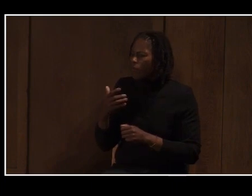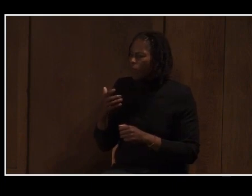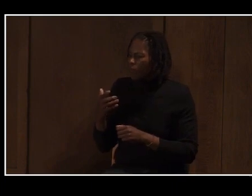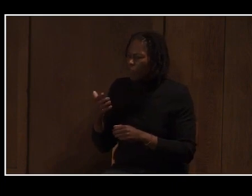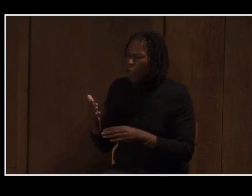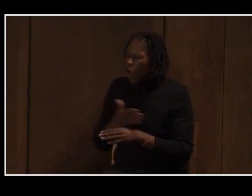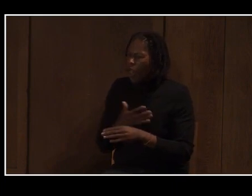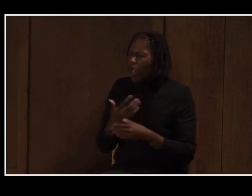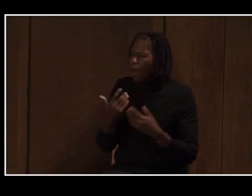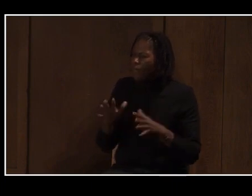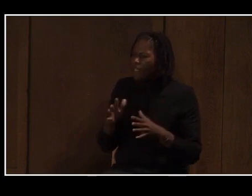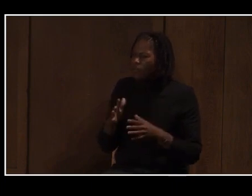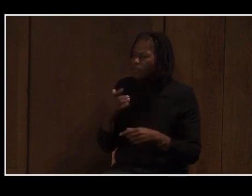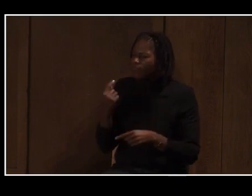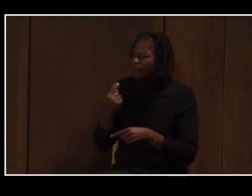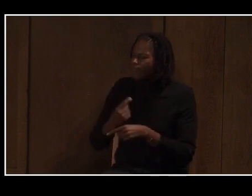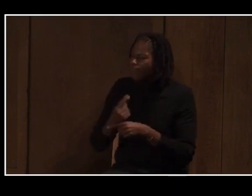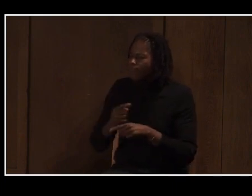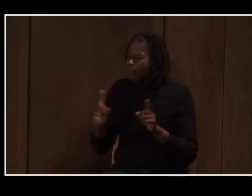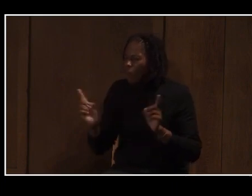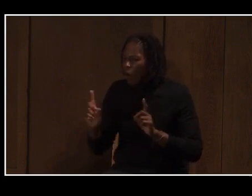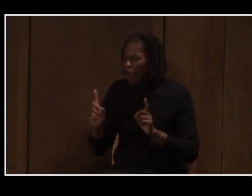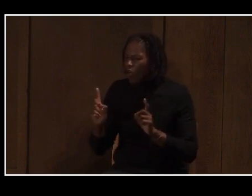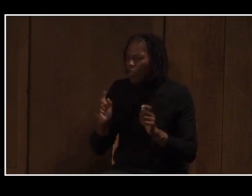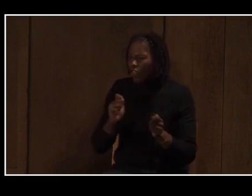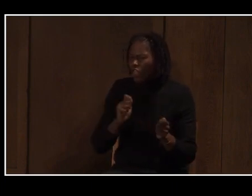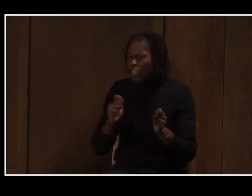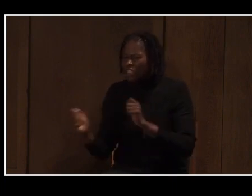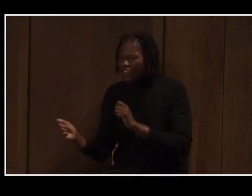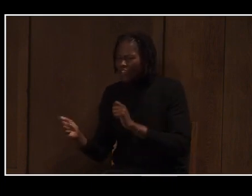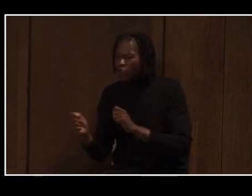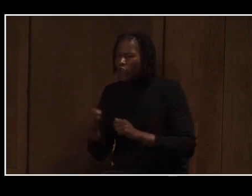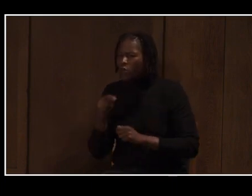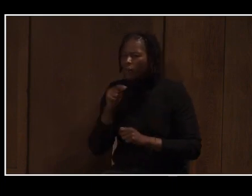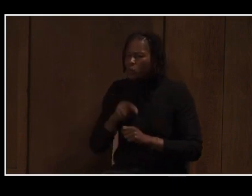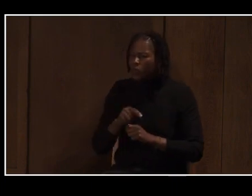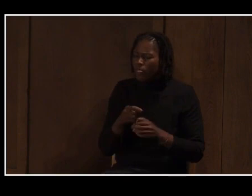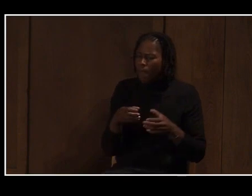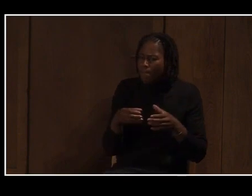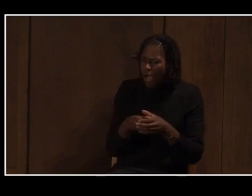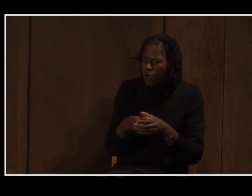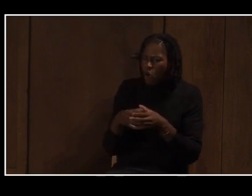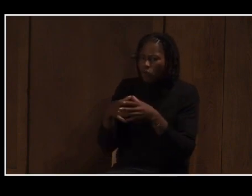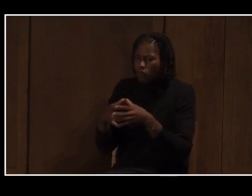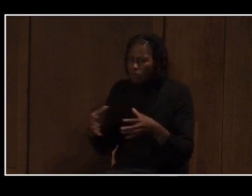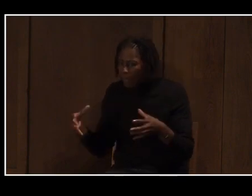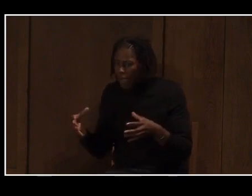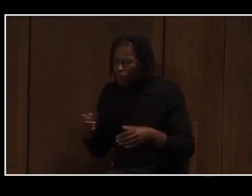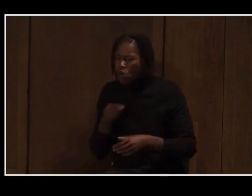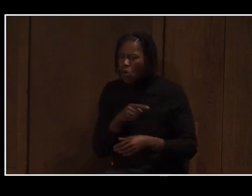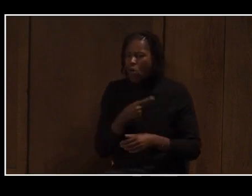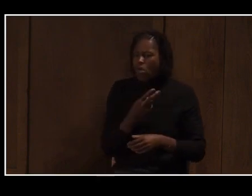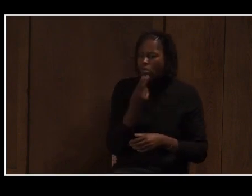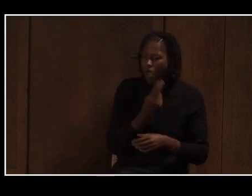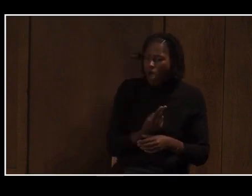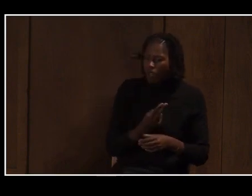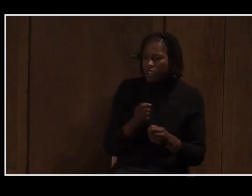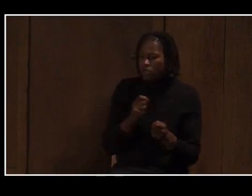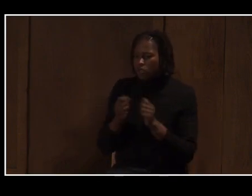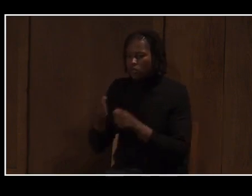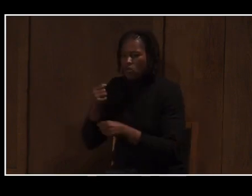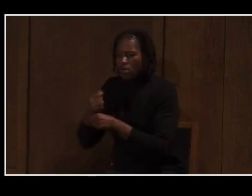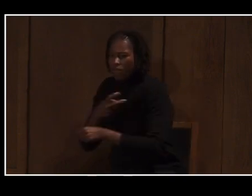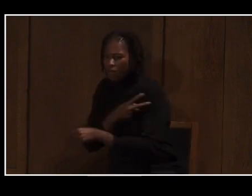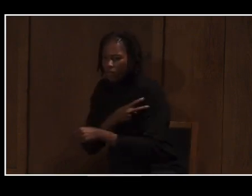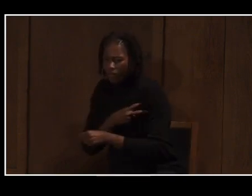about the shift between the micro and the macro, the artist, the bureaucrat, the city, the imagination. It's